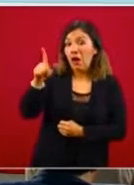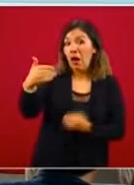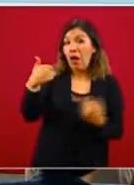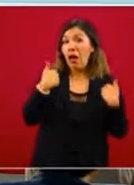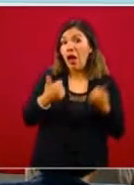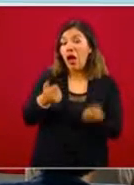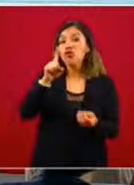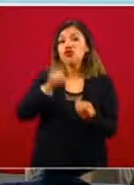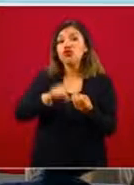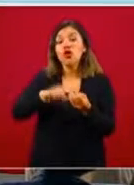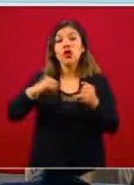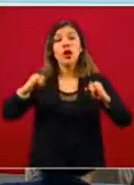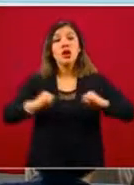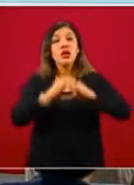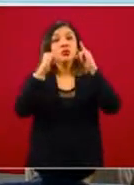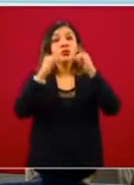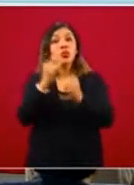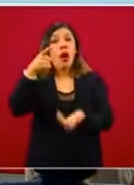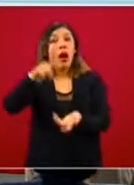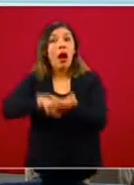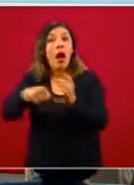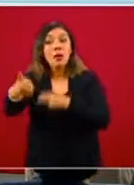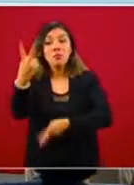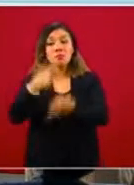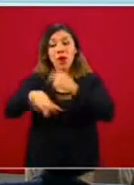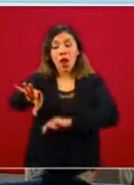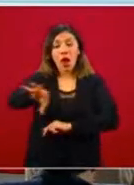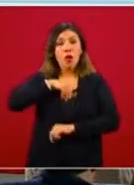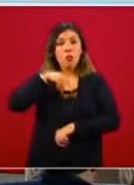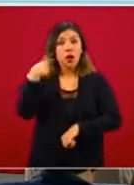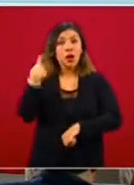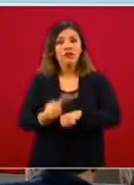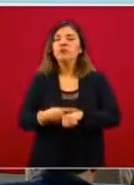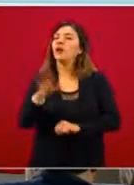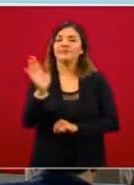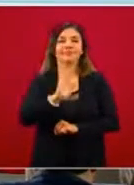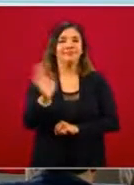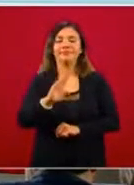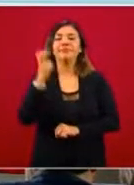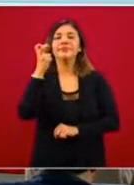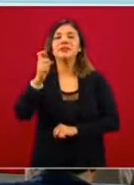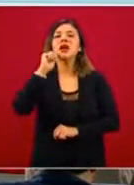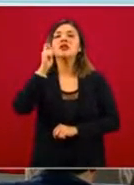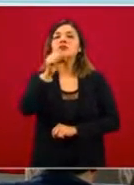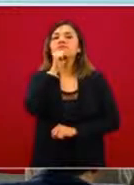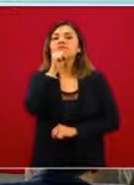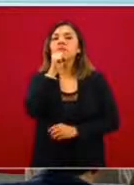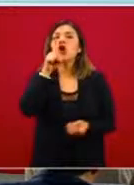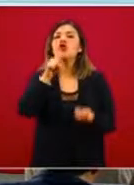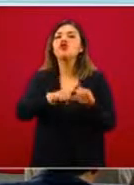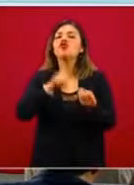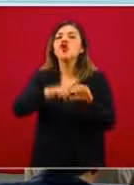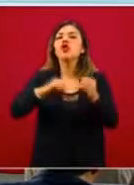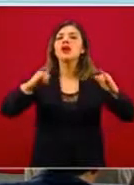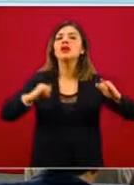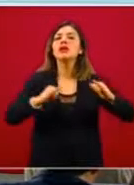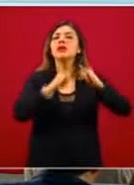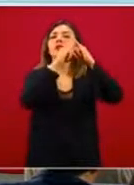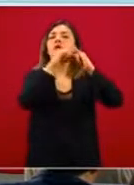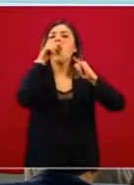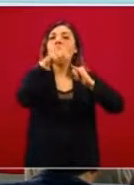bar before by telling you at which institution they got infected. This is distribution